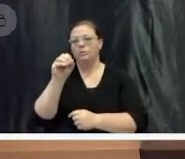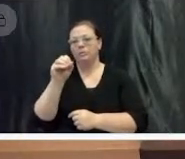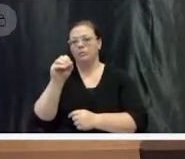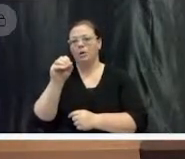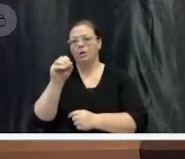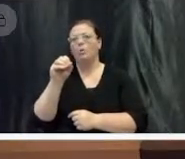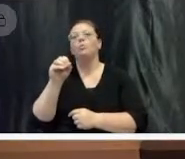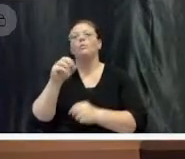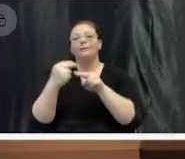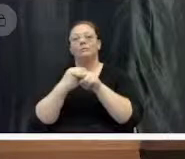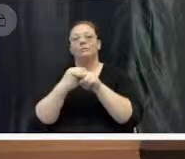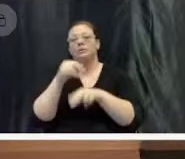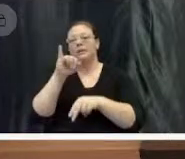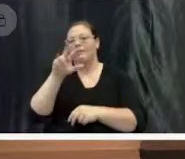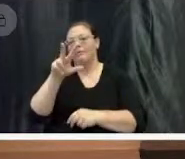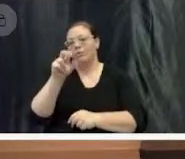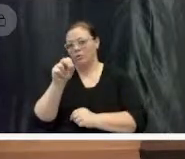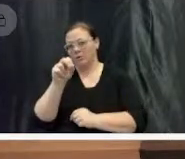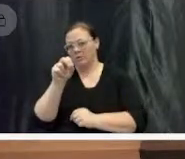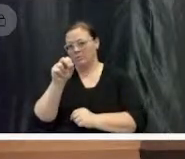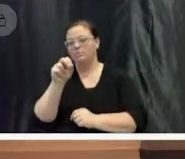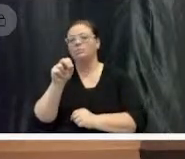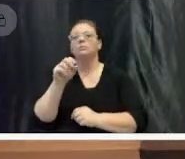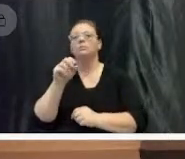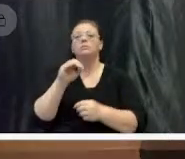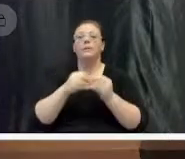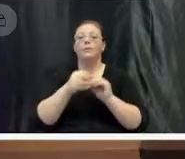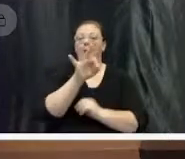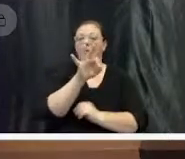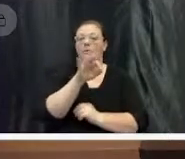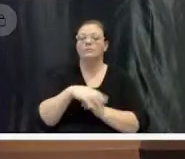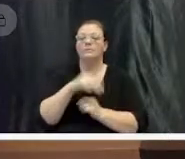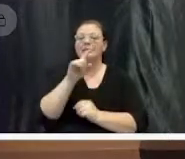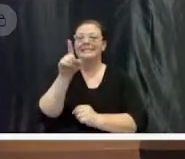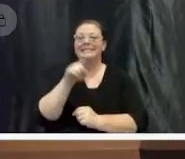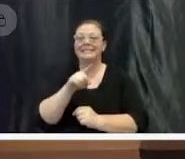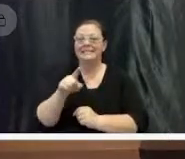1000 Interstate 30. Item 9,